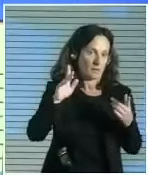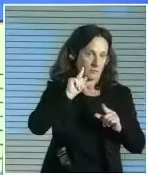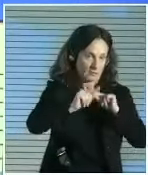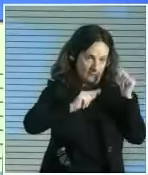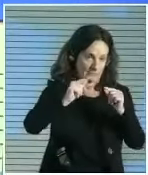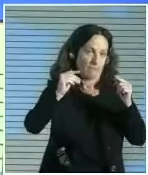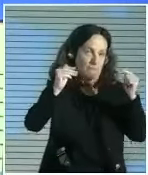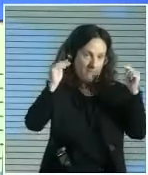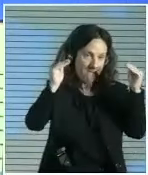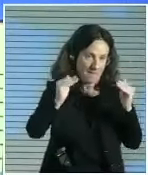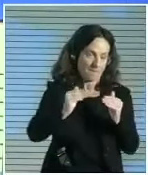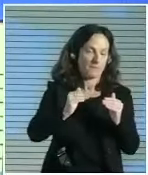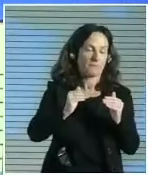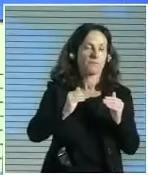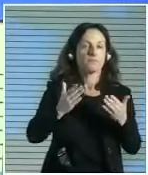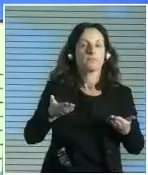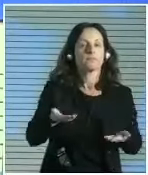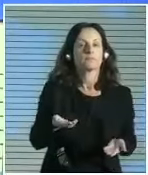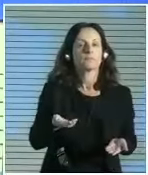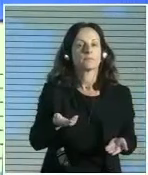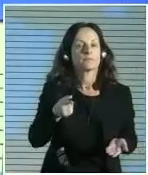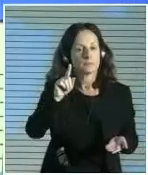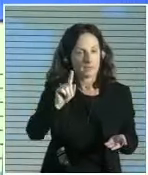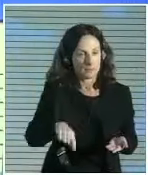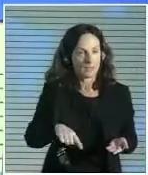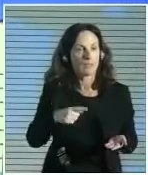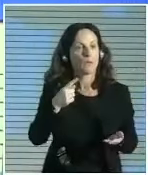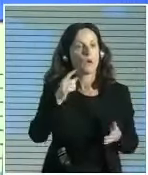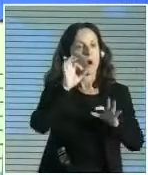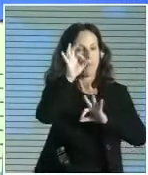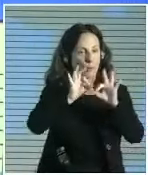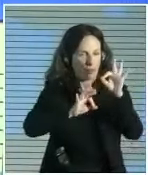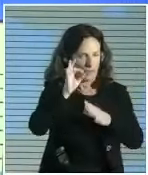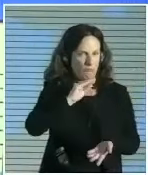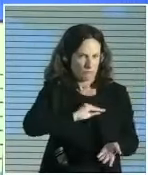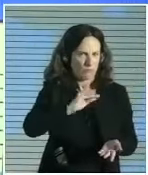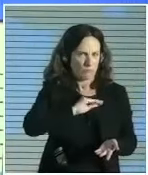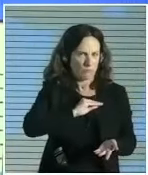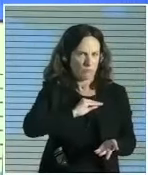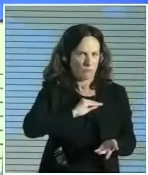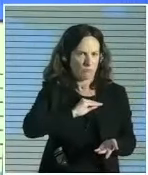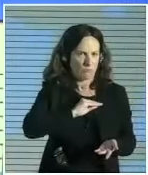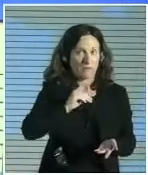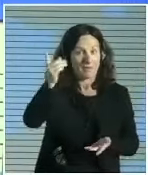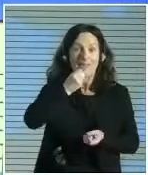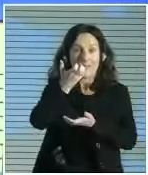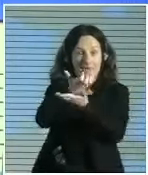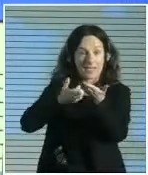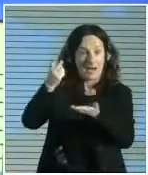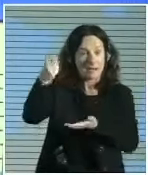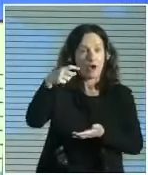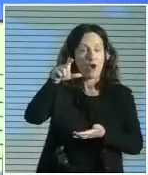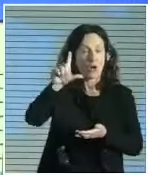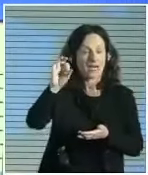simultaneously presenting the Canary Island Action Plan. And now we are at the point where